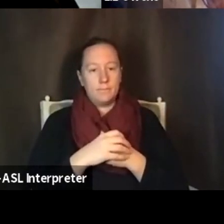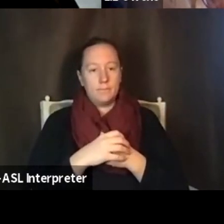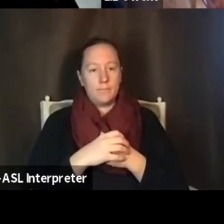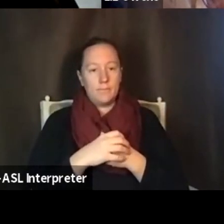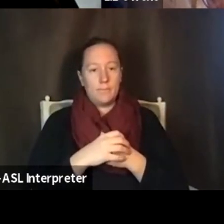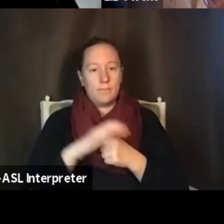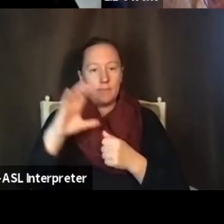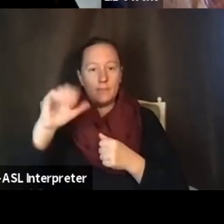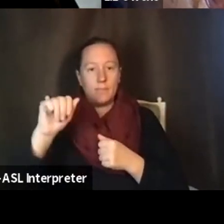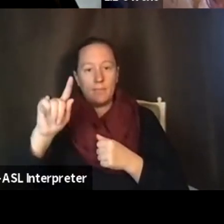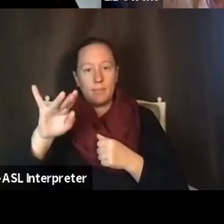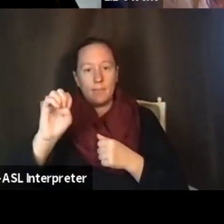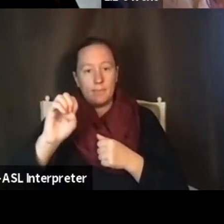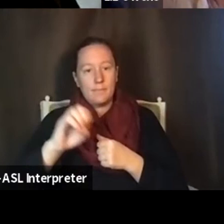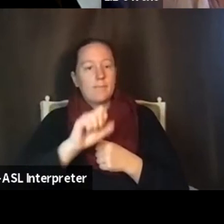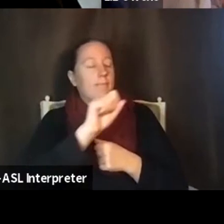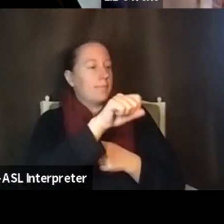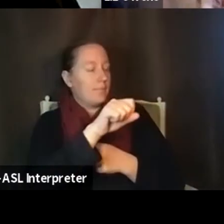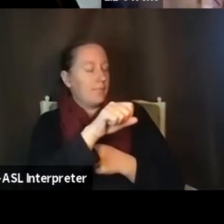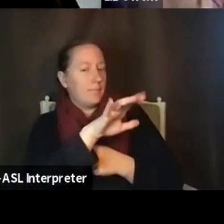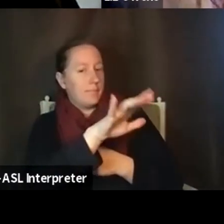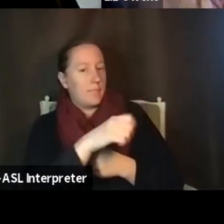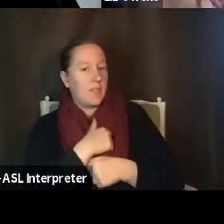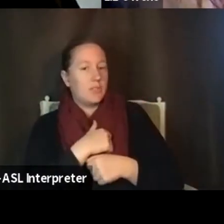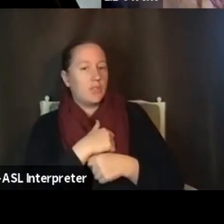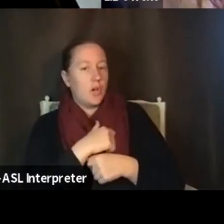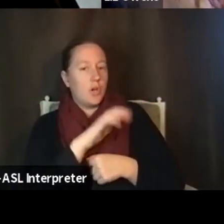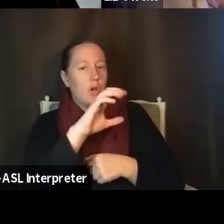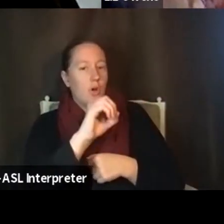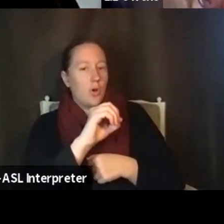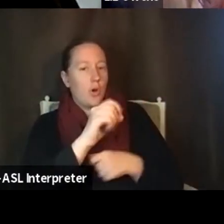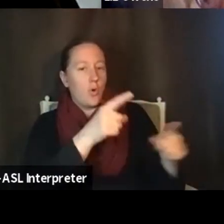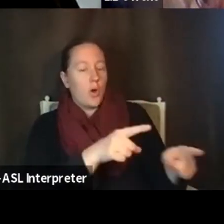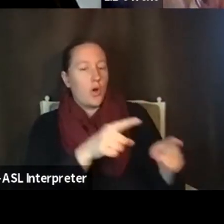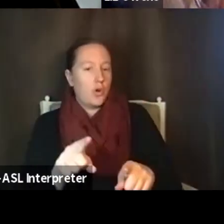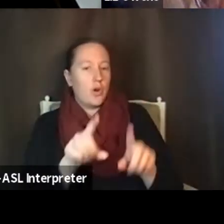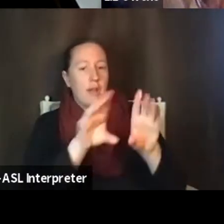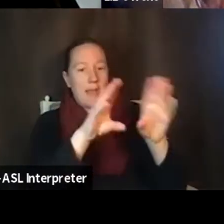Is that you again, Camille? Yeah, so sorry, that it's co-occurring housing.